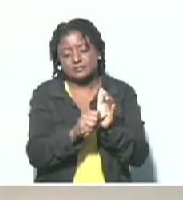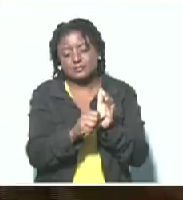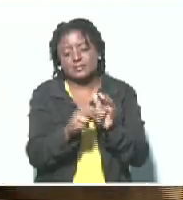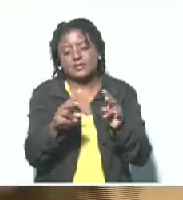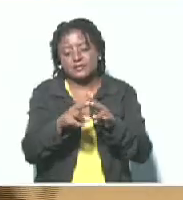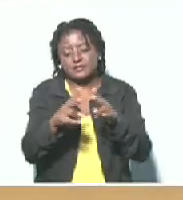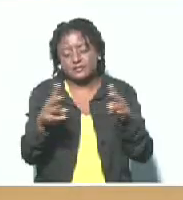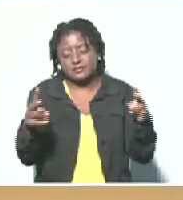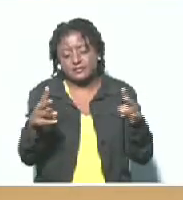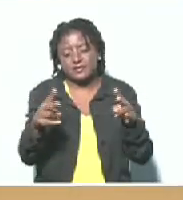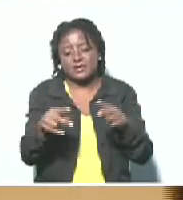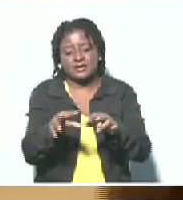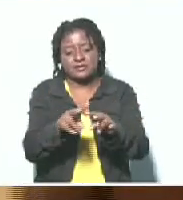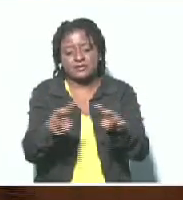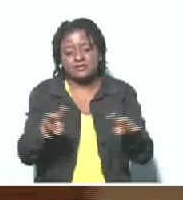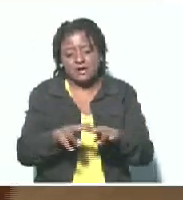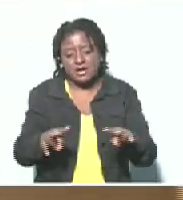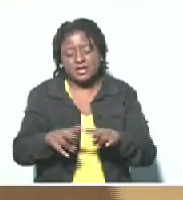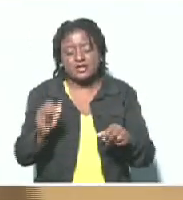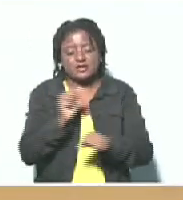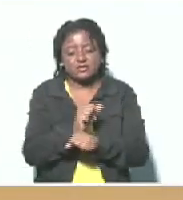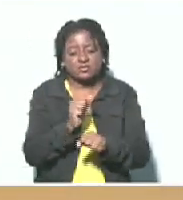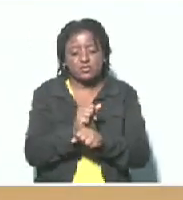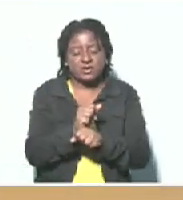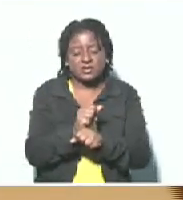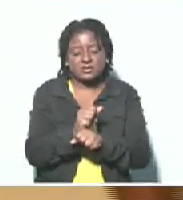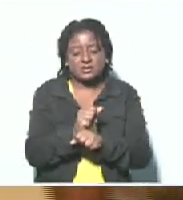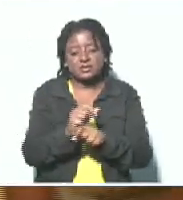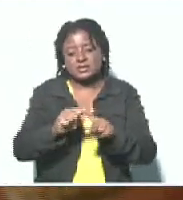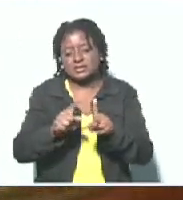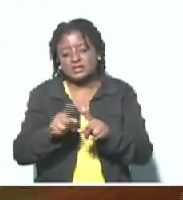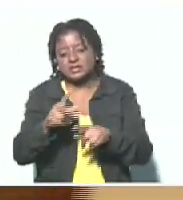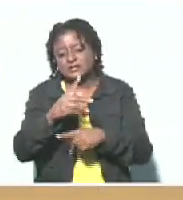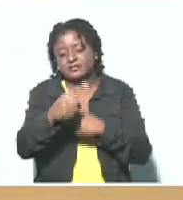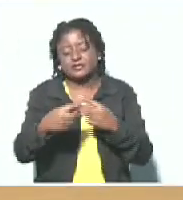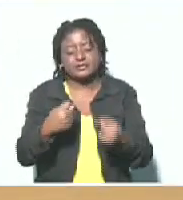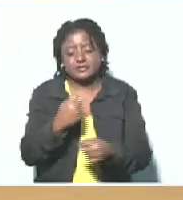sculptures, ceramics, mixed media, paintings. It's phenomenal.